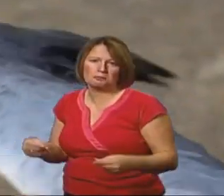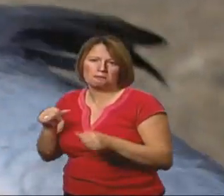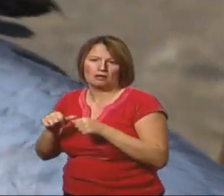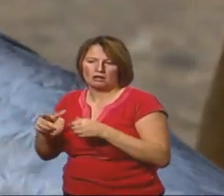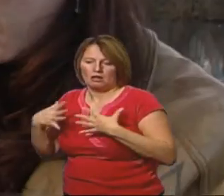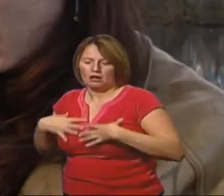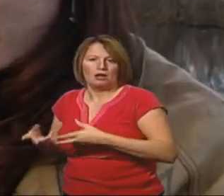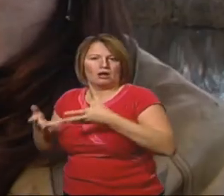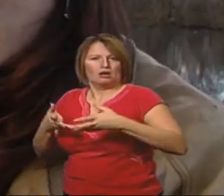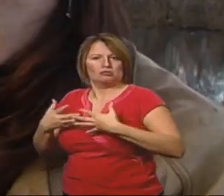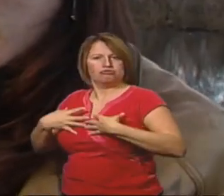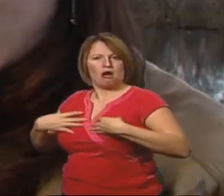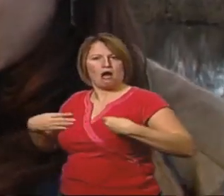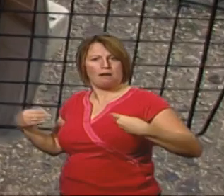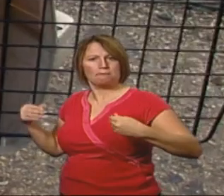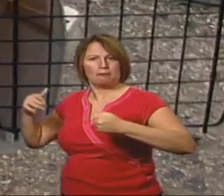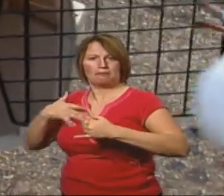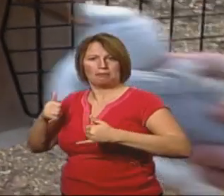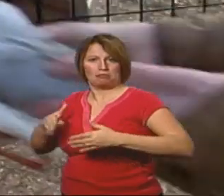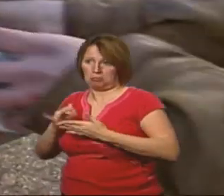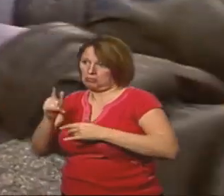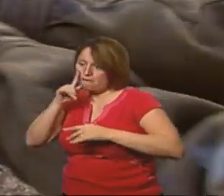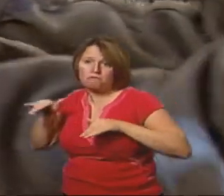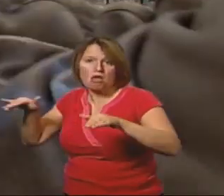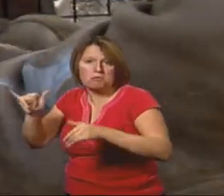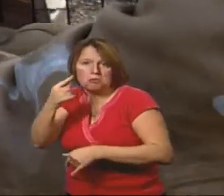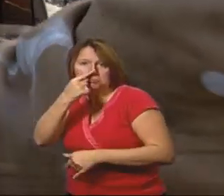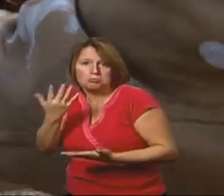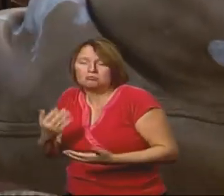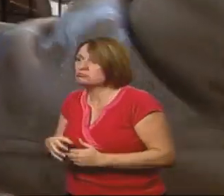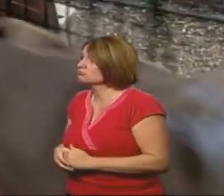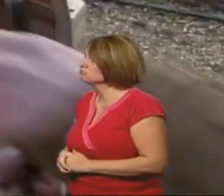he might not be able to fly very well like this.